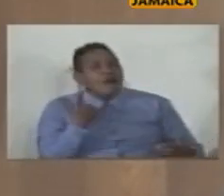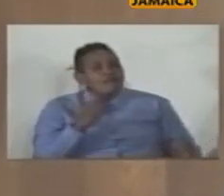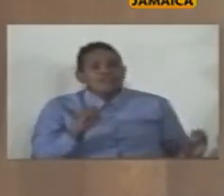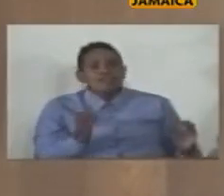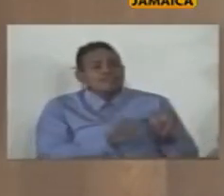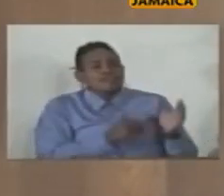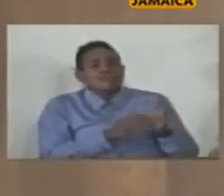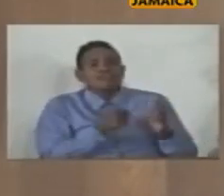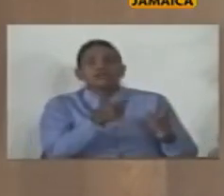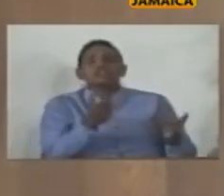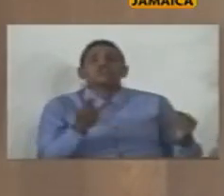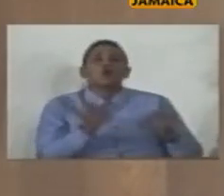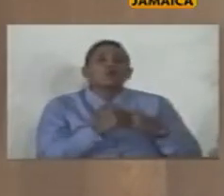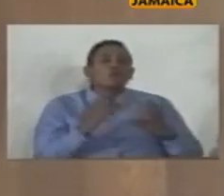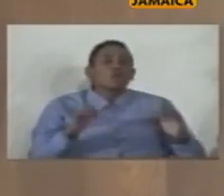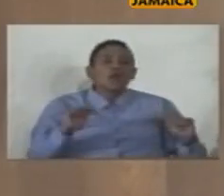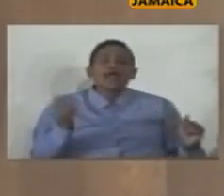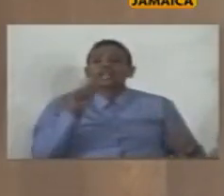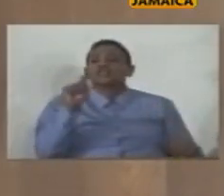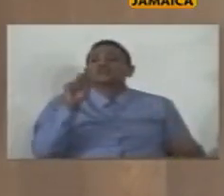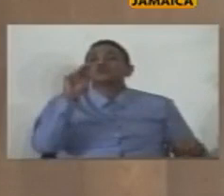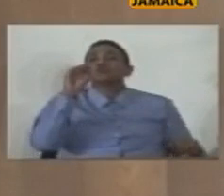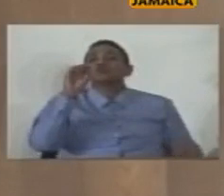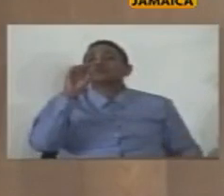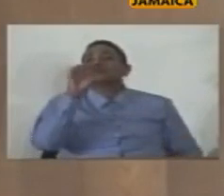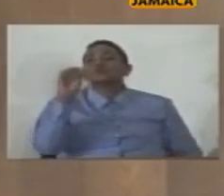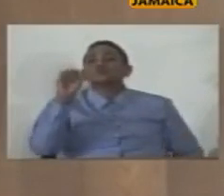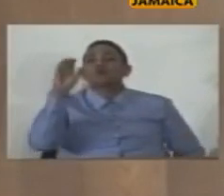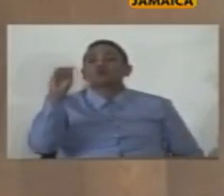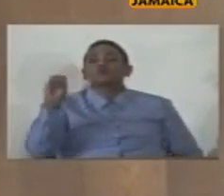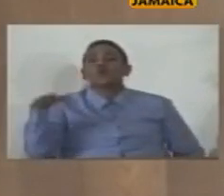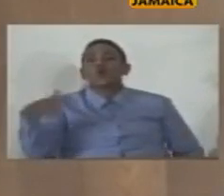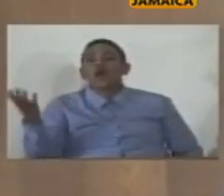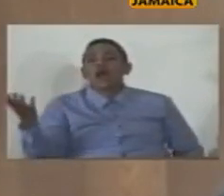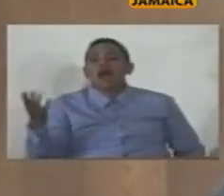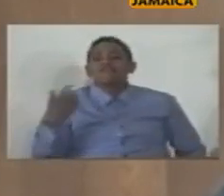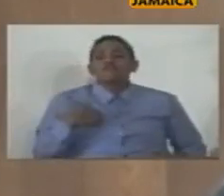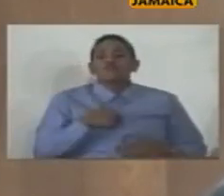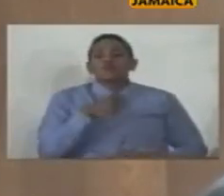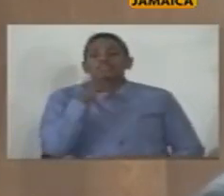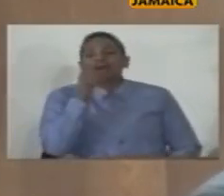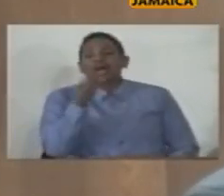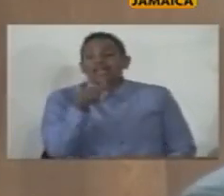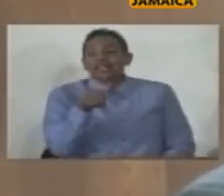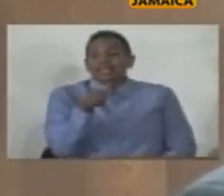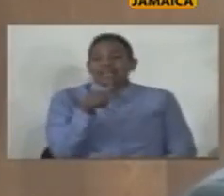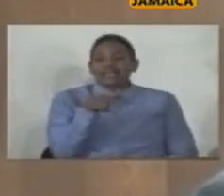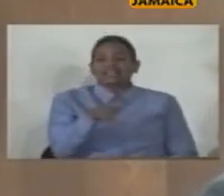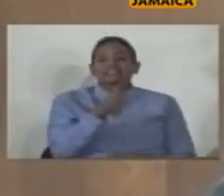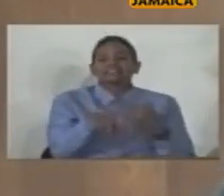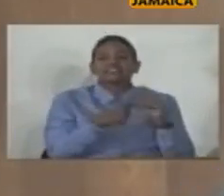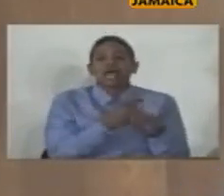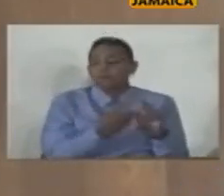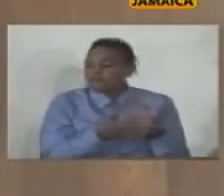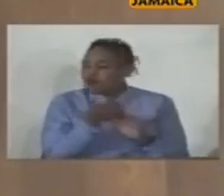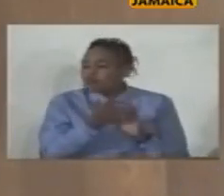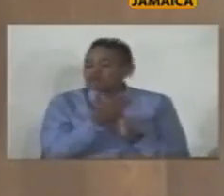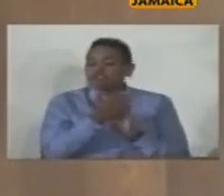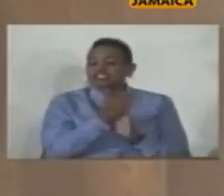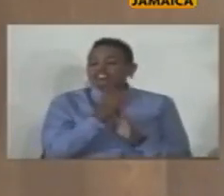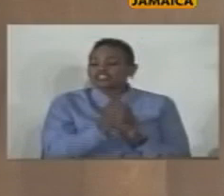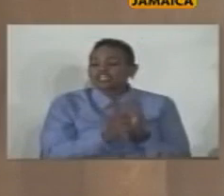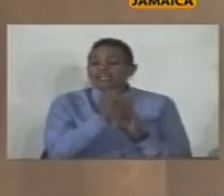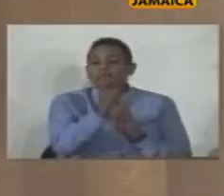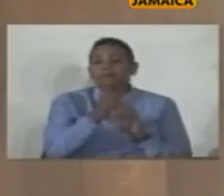was done without any zones of special operations. You see, we don't need this type of operations to present